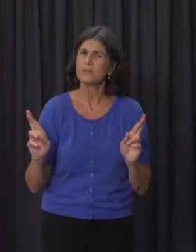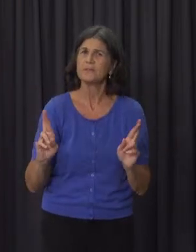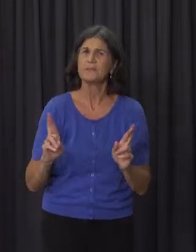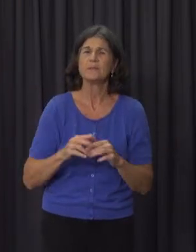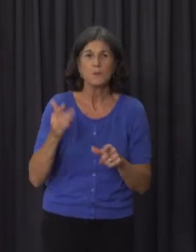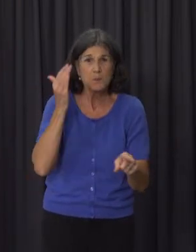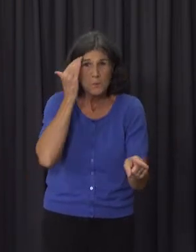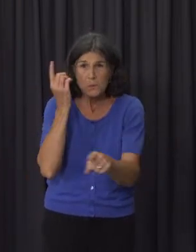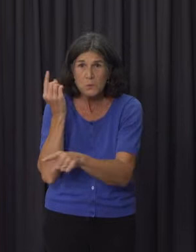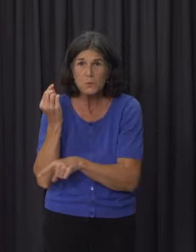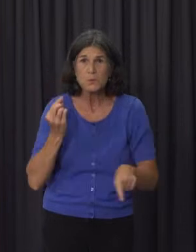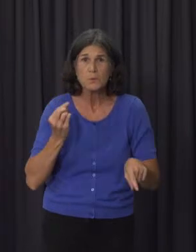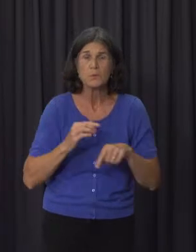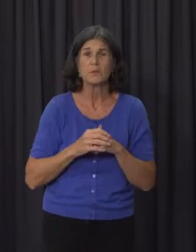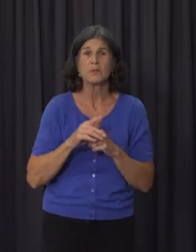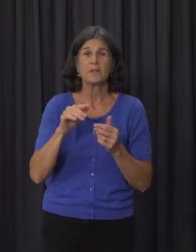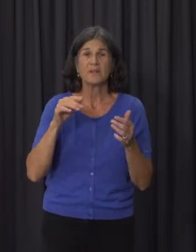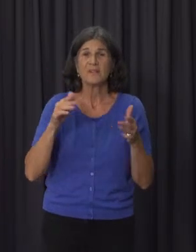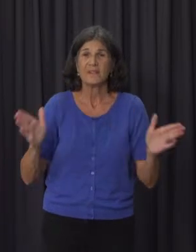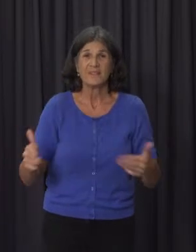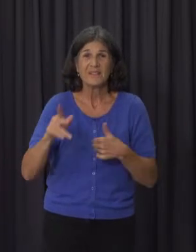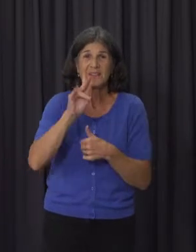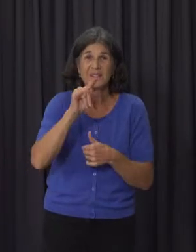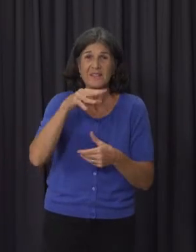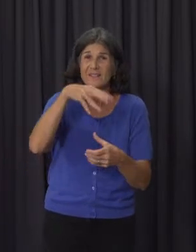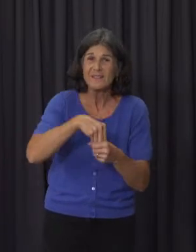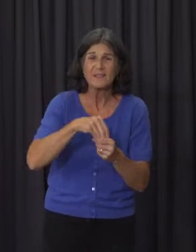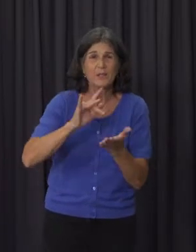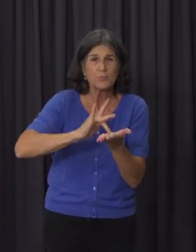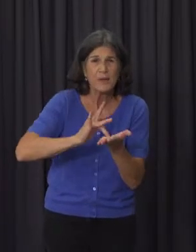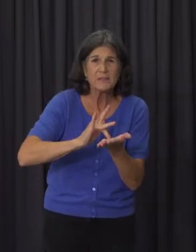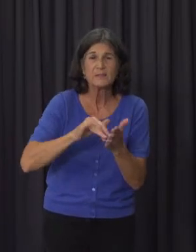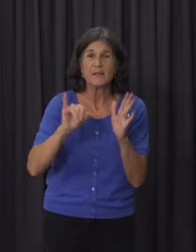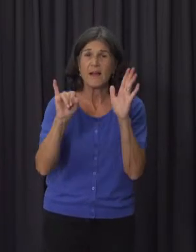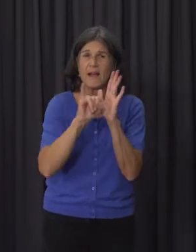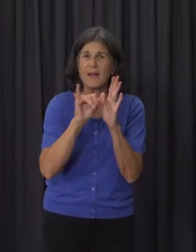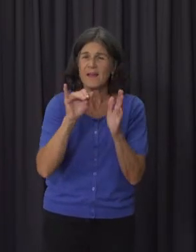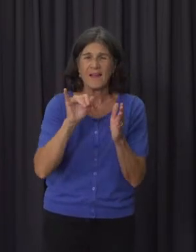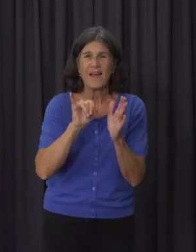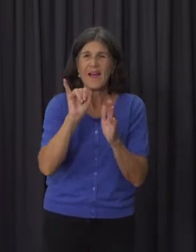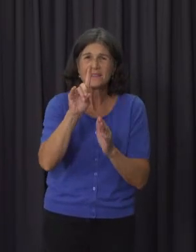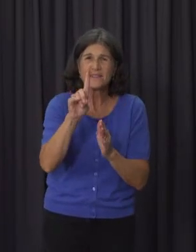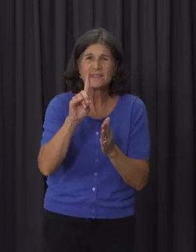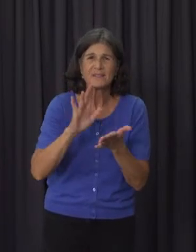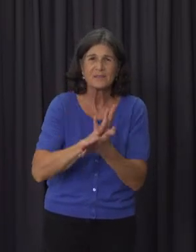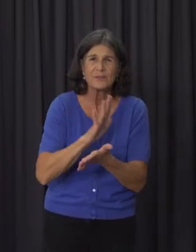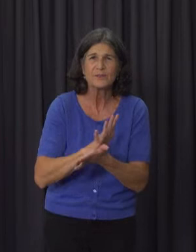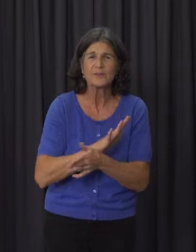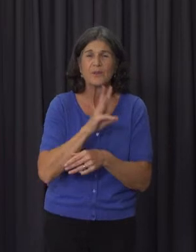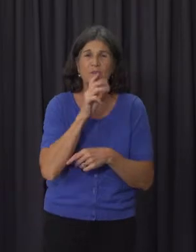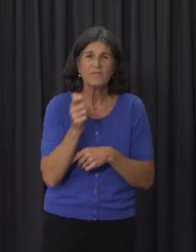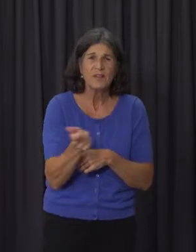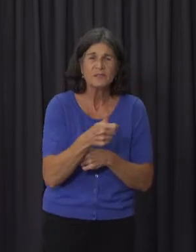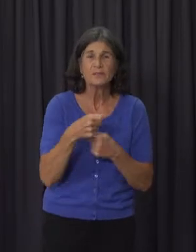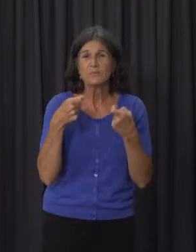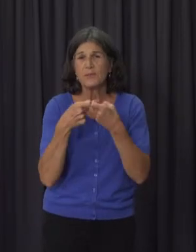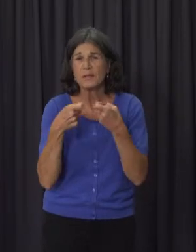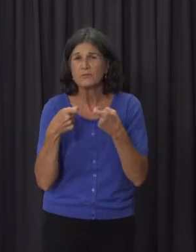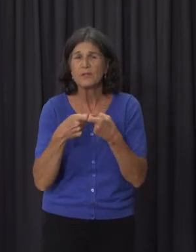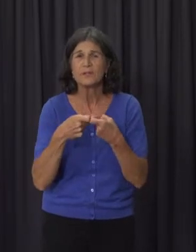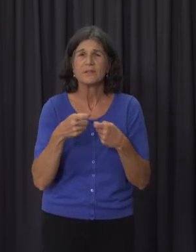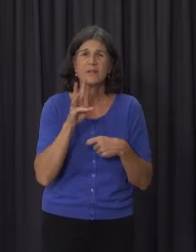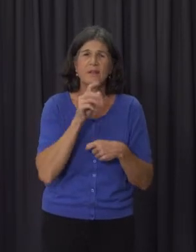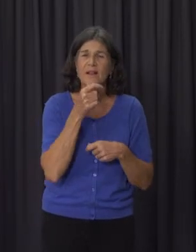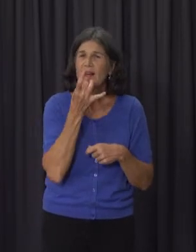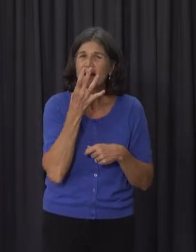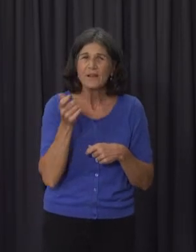identification, a first aid kit, flashlights, batteries, non-perishable food, cash, and clothing. Now keep this kit